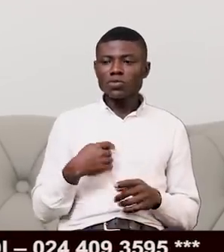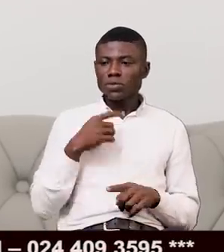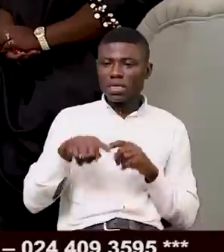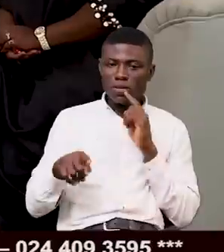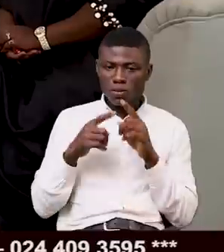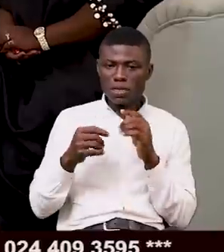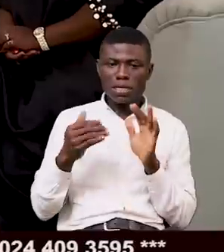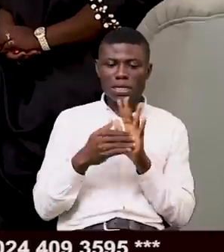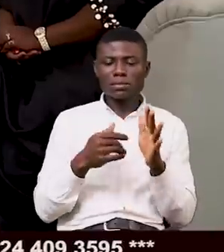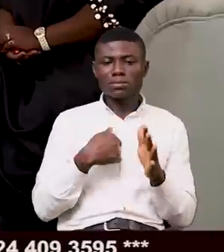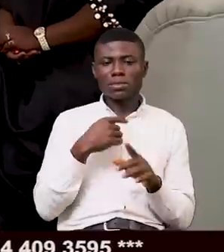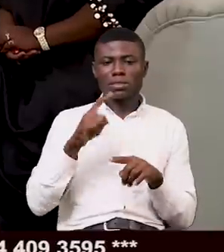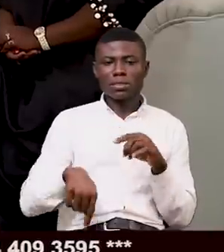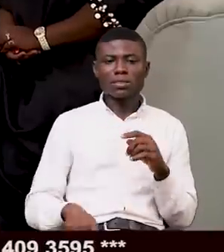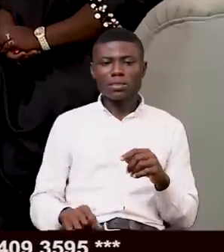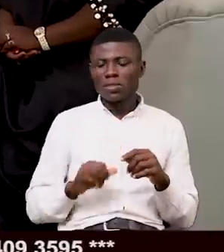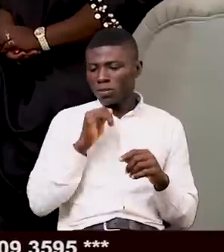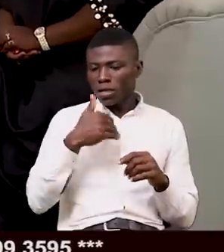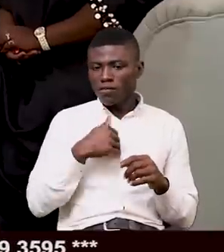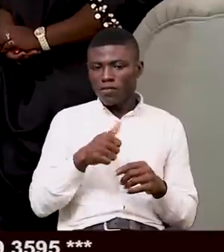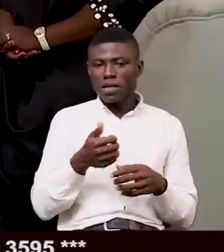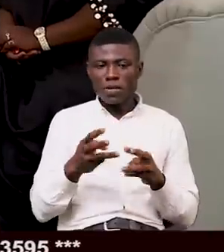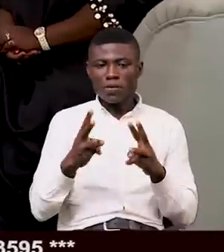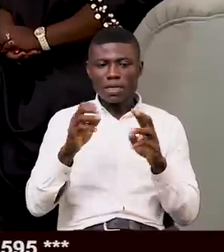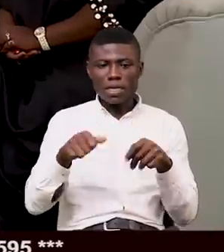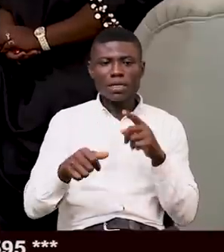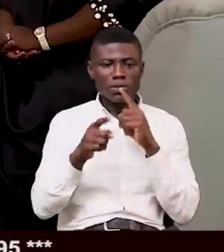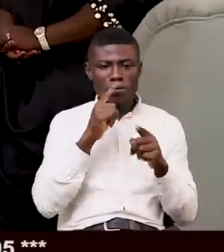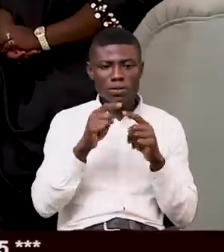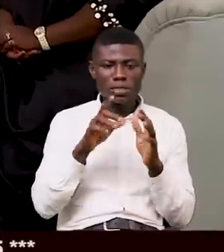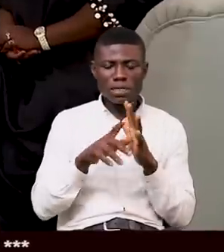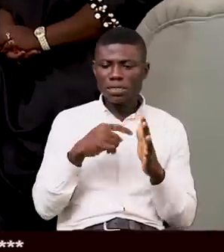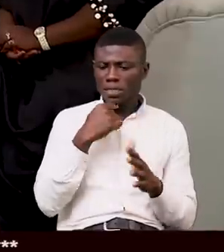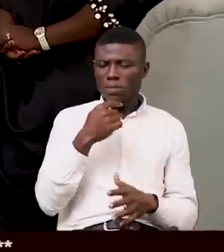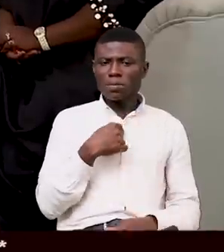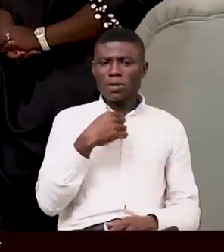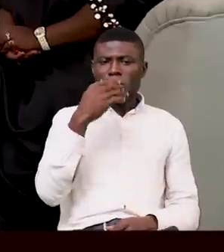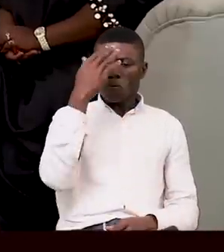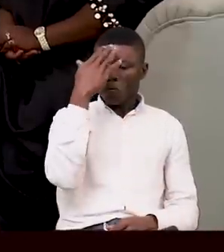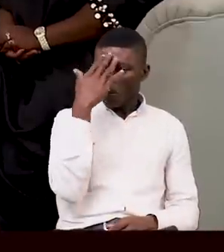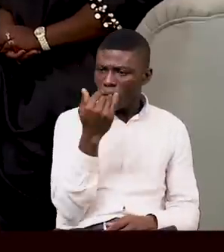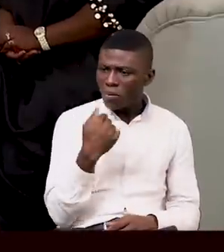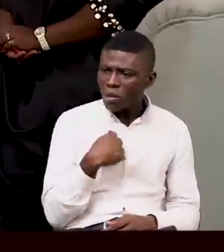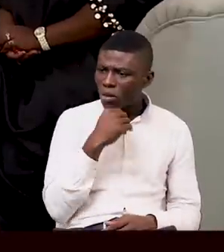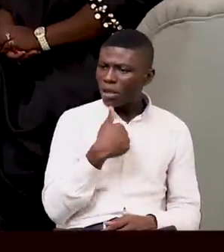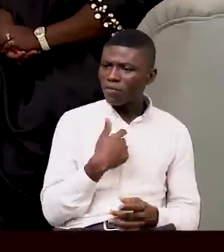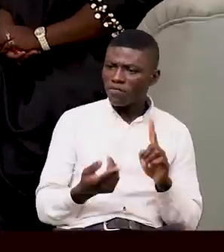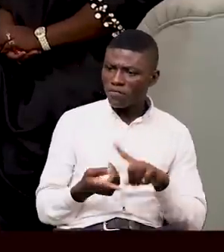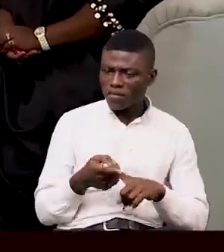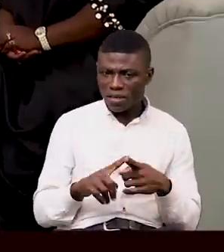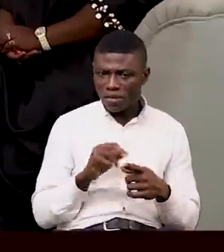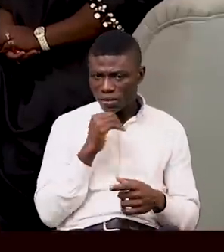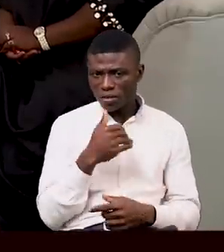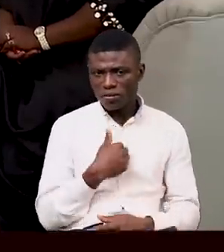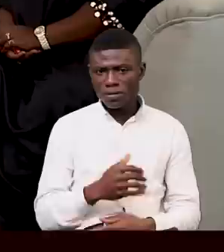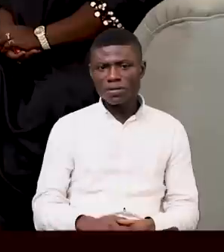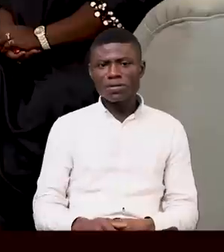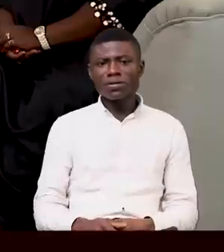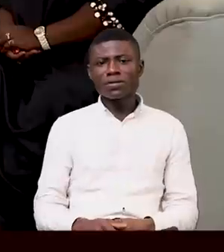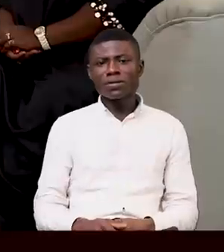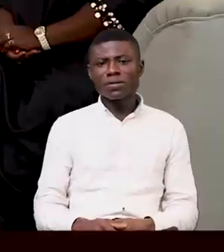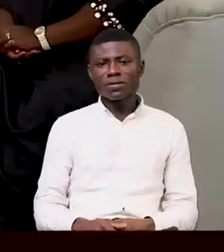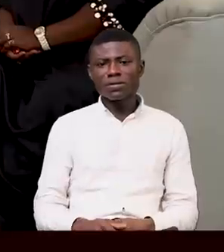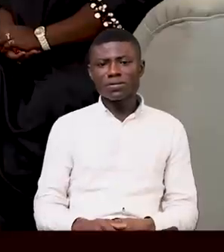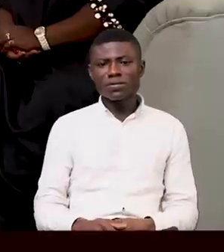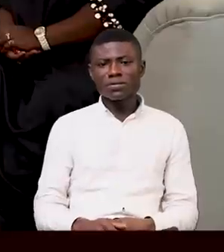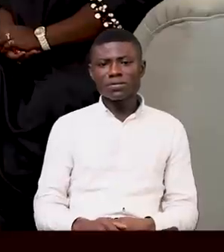kapo there is no way wo be tumi aba abeka che because that kwan ni anyo okay wunya saa kwan no